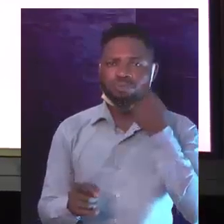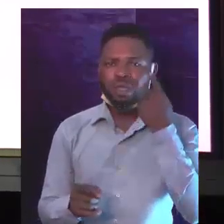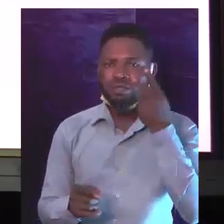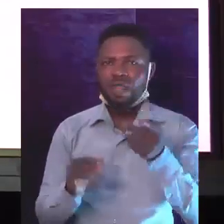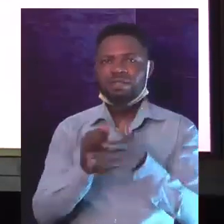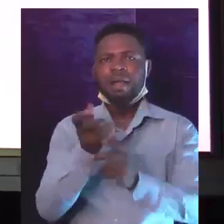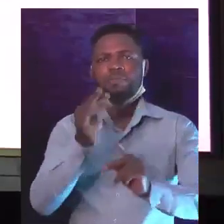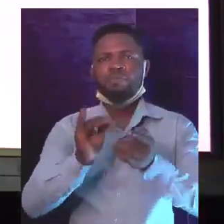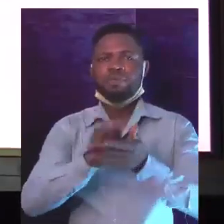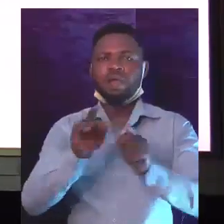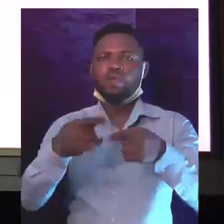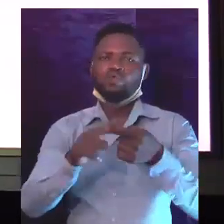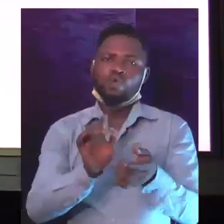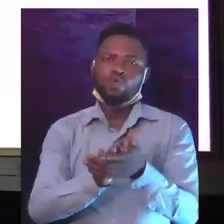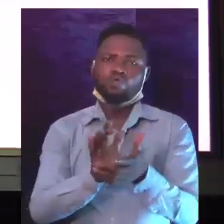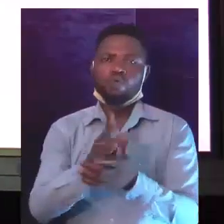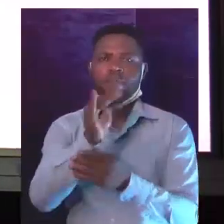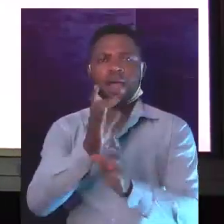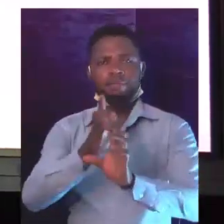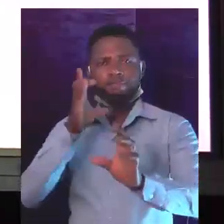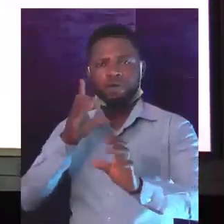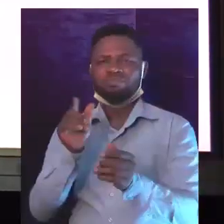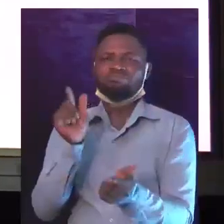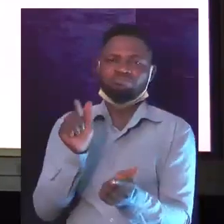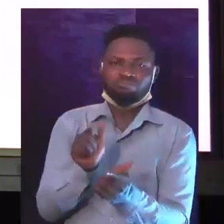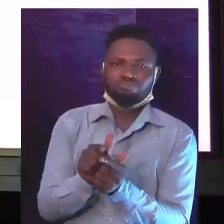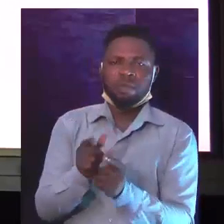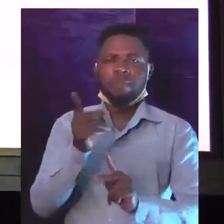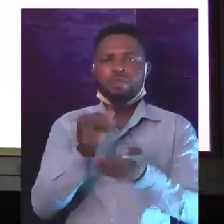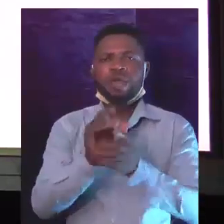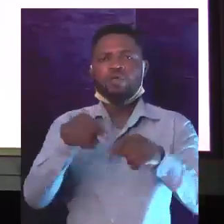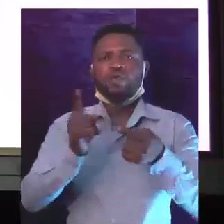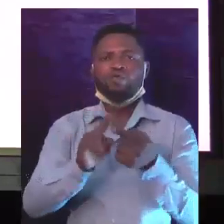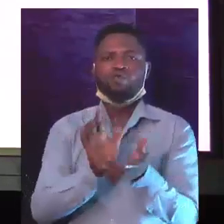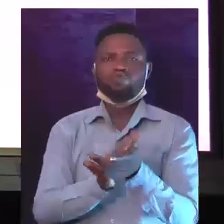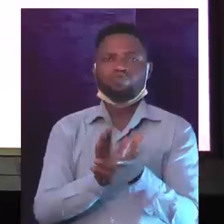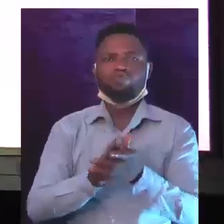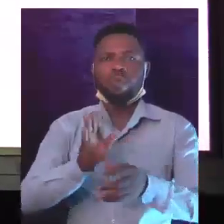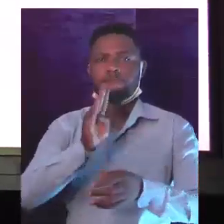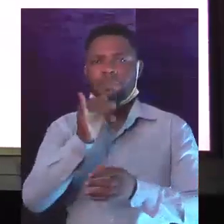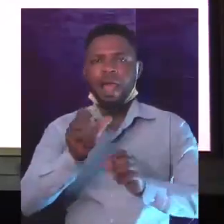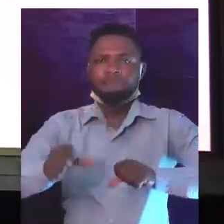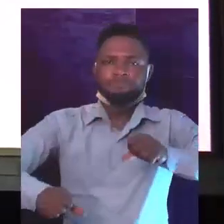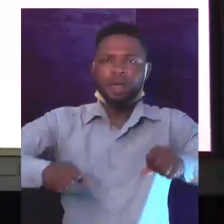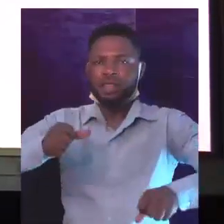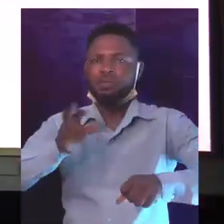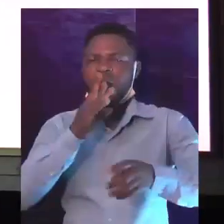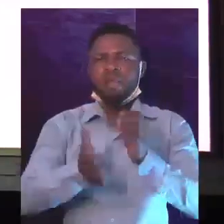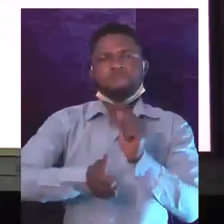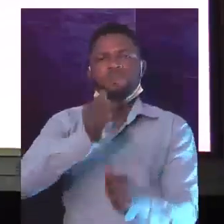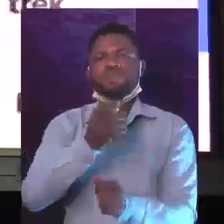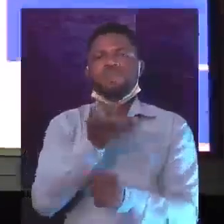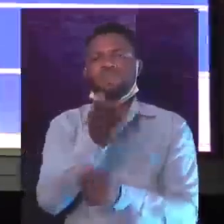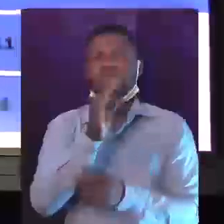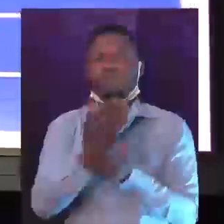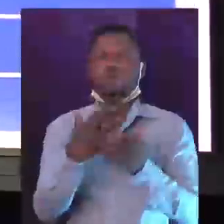go to school by bus are the least, and the people that go to school by bicycle are the most. These are just some of the